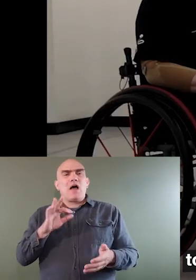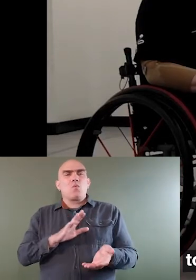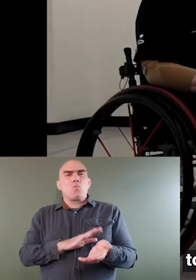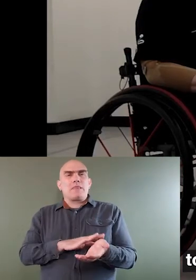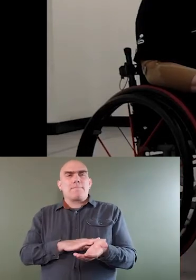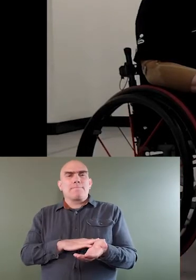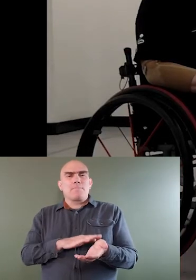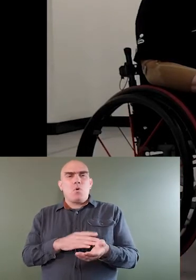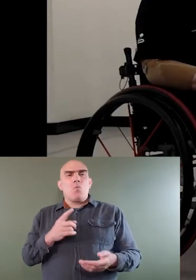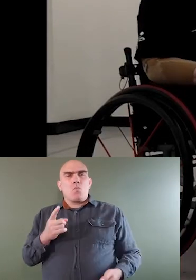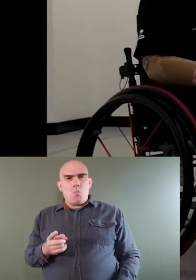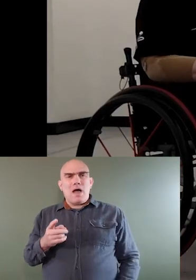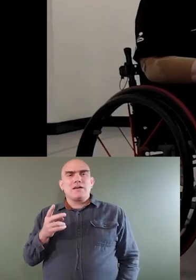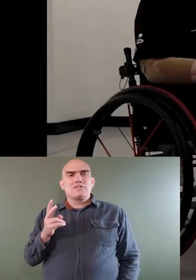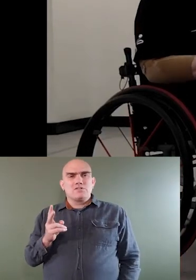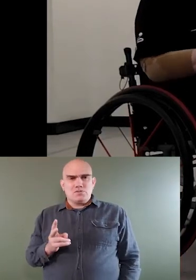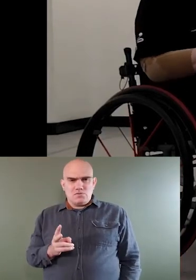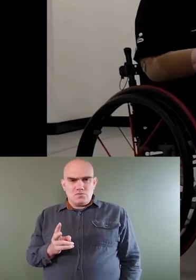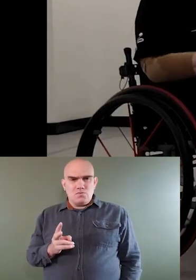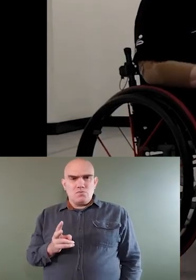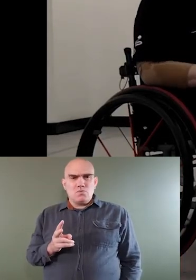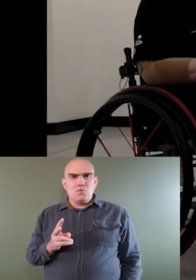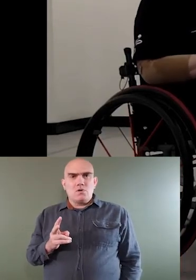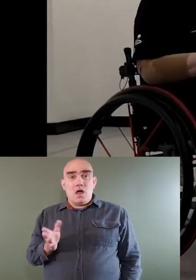rhythm 1, 2.